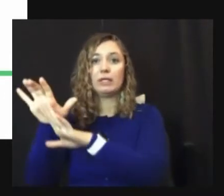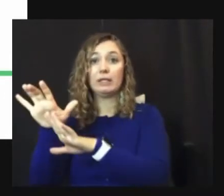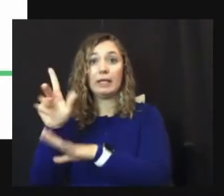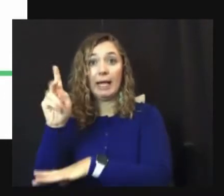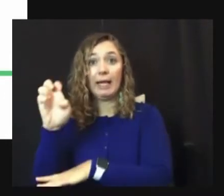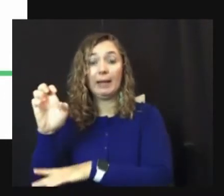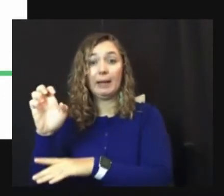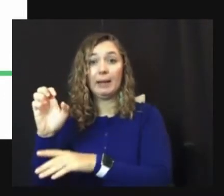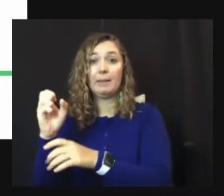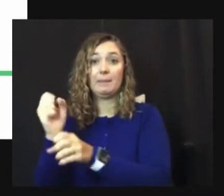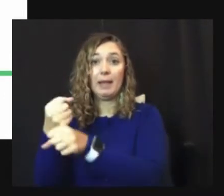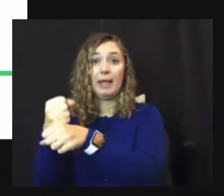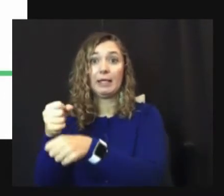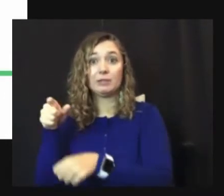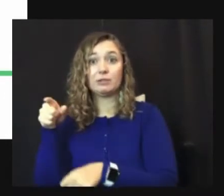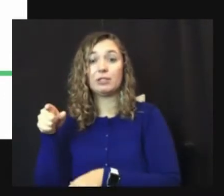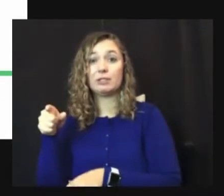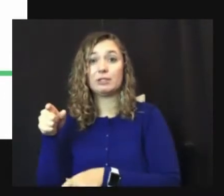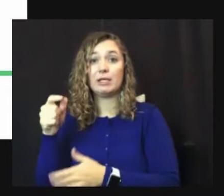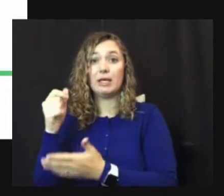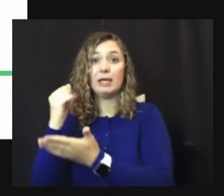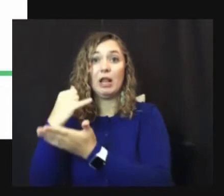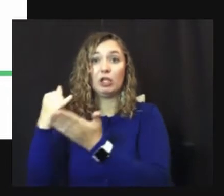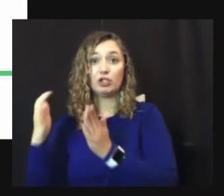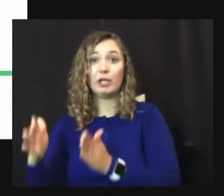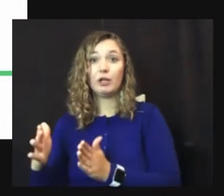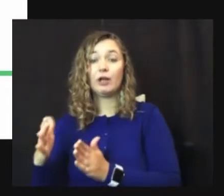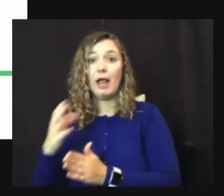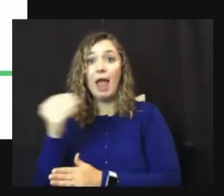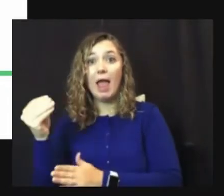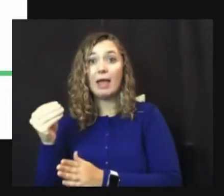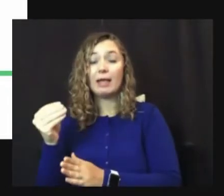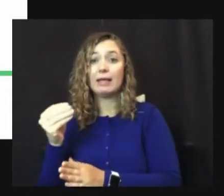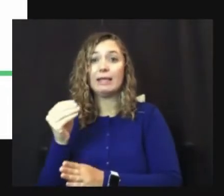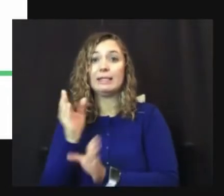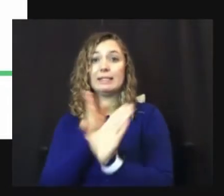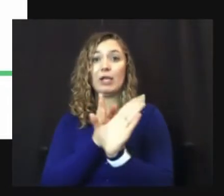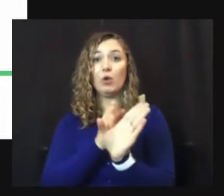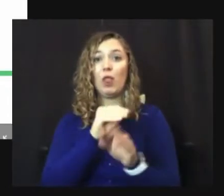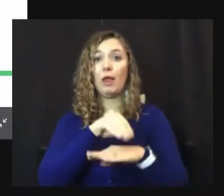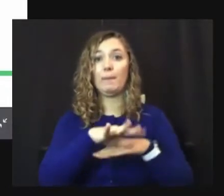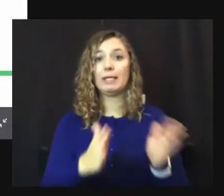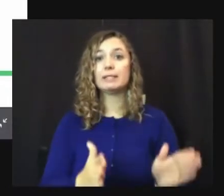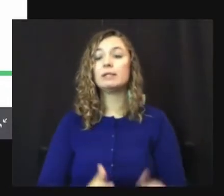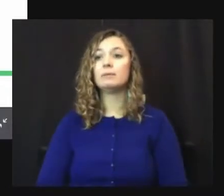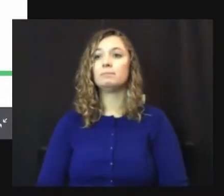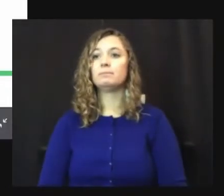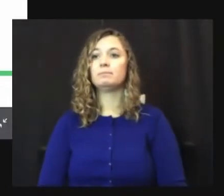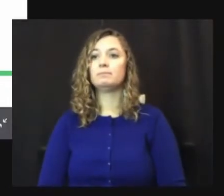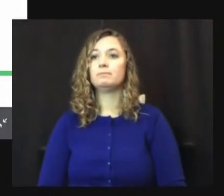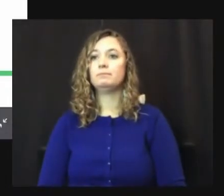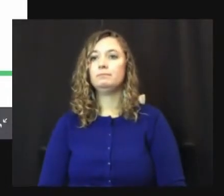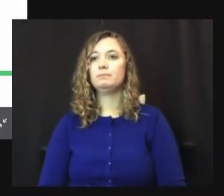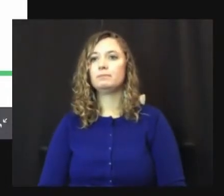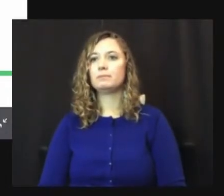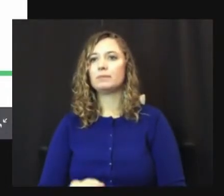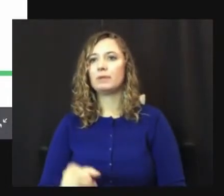Kate's an illustrator and a psychotherapist. I'm sorry, I don't know how to make this bar go away. It just happens sometimes.